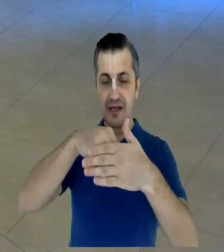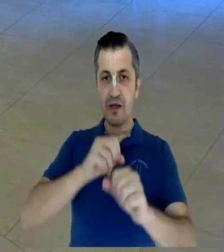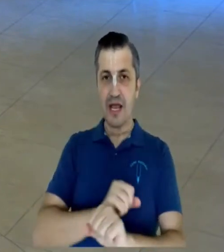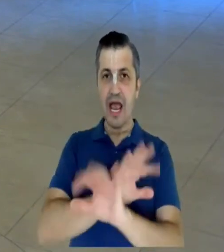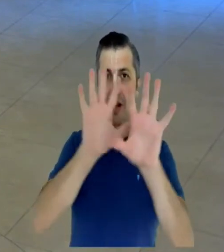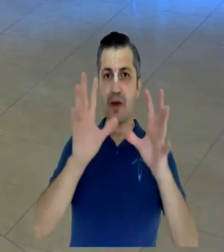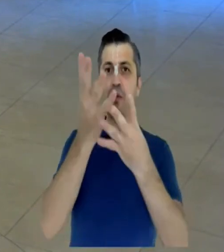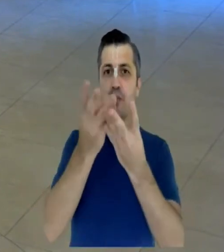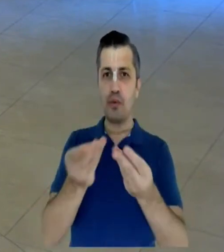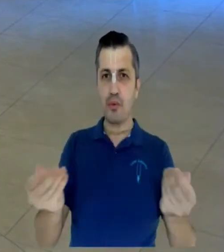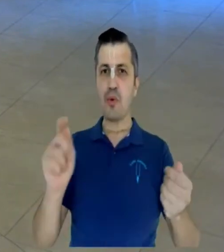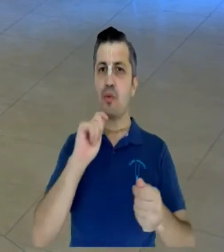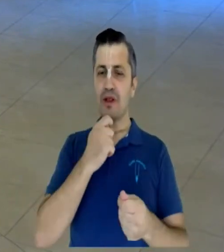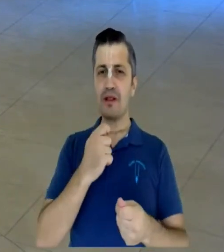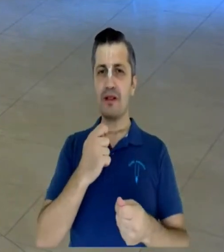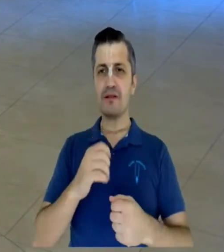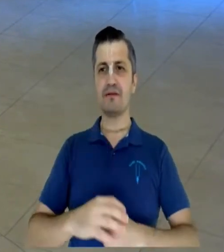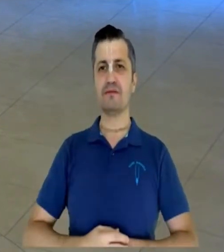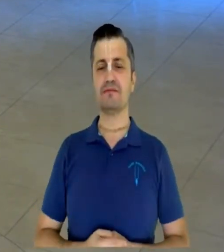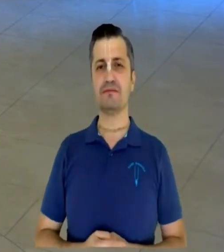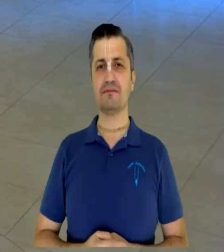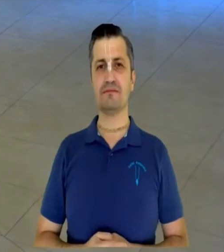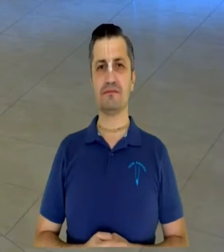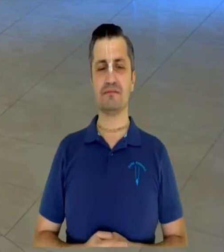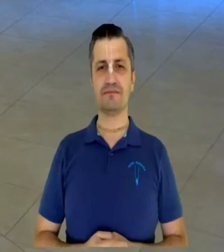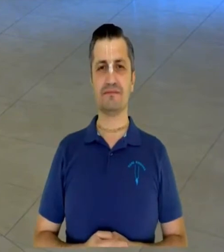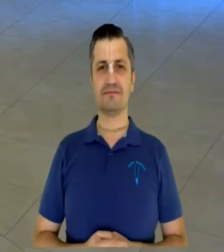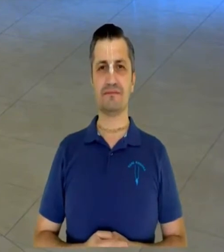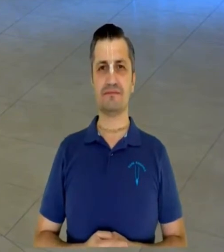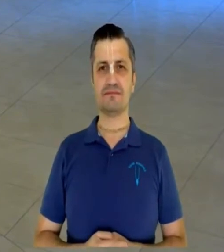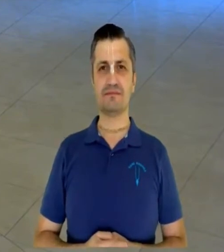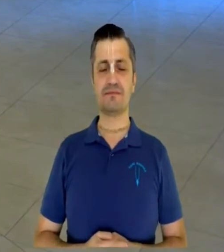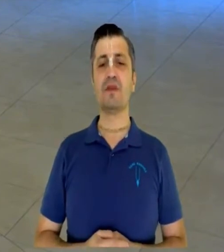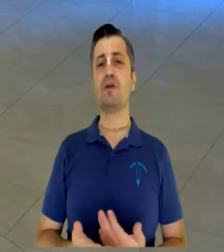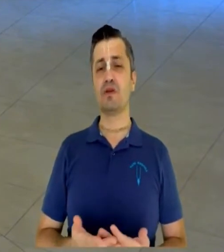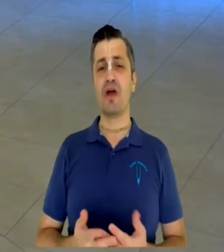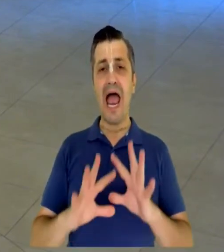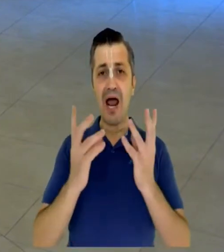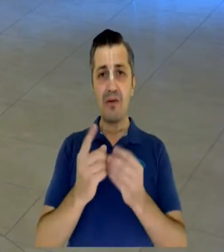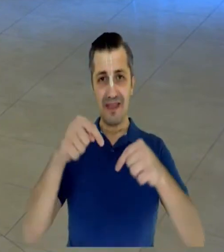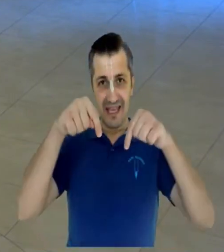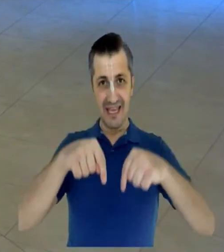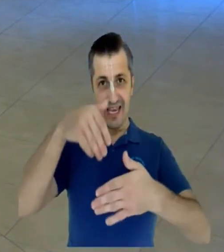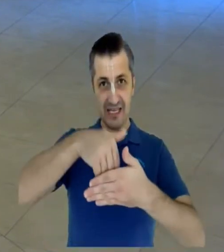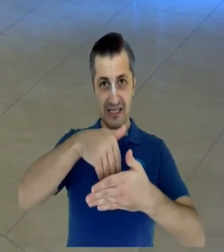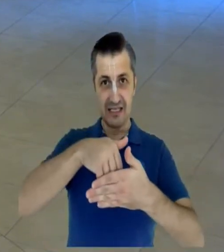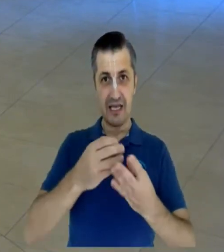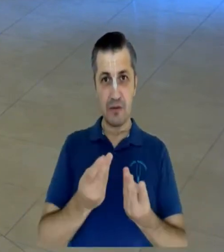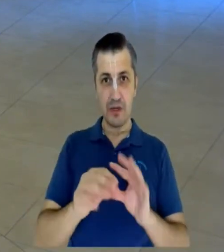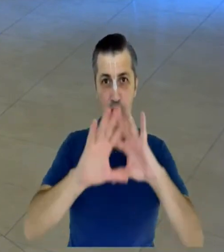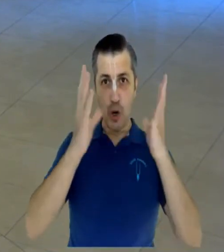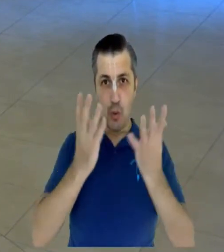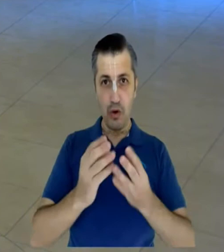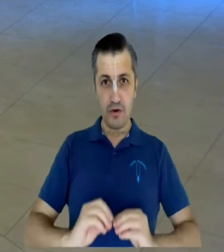is known as that everything has to actually eventually perish, and this is how we have